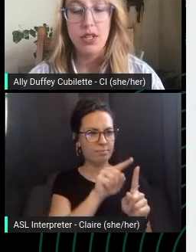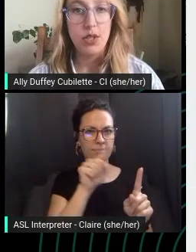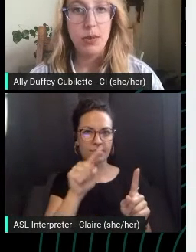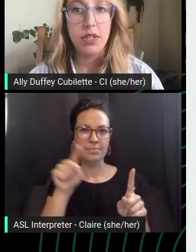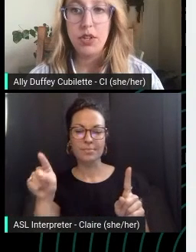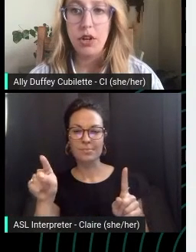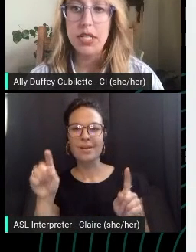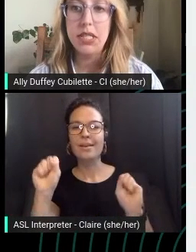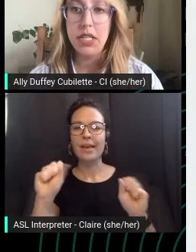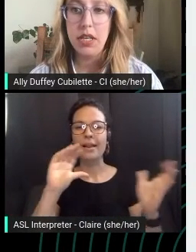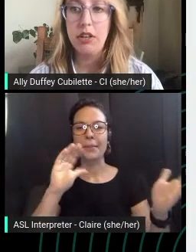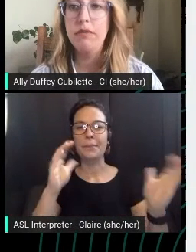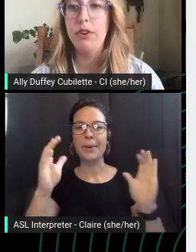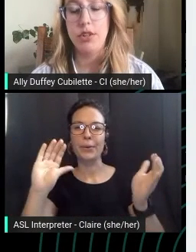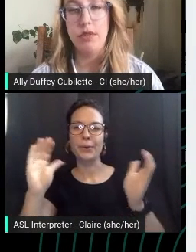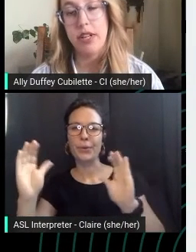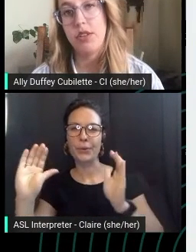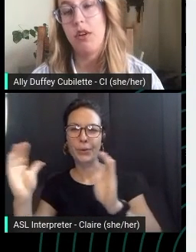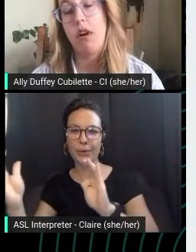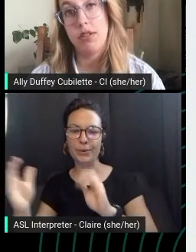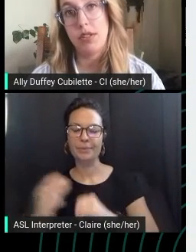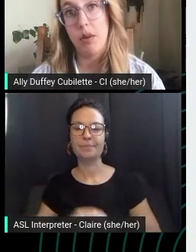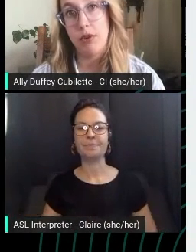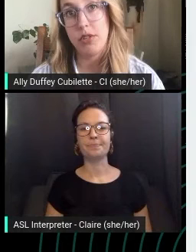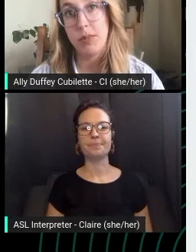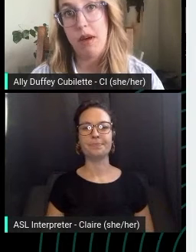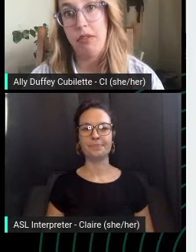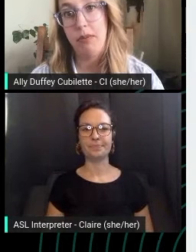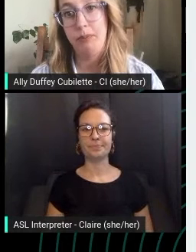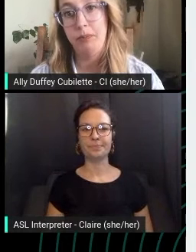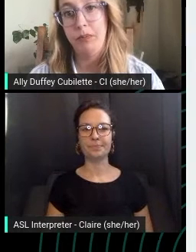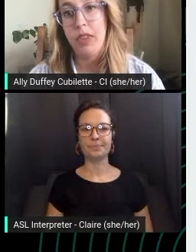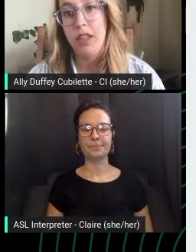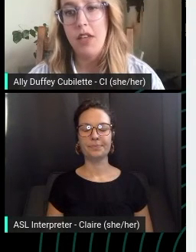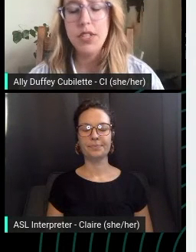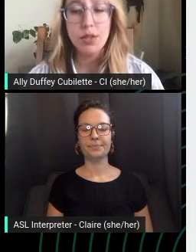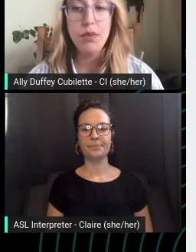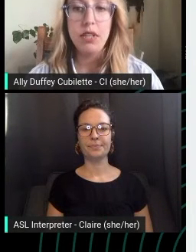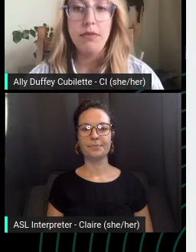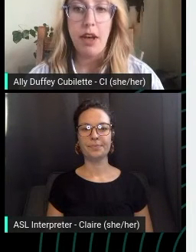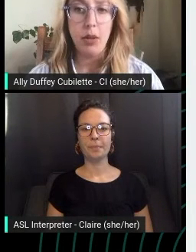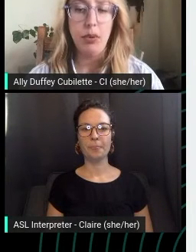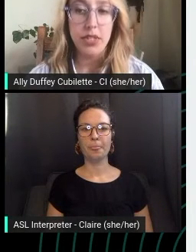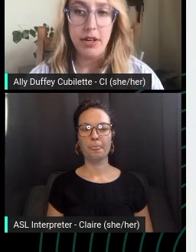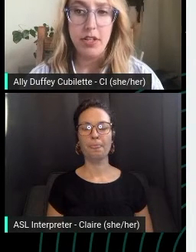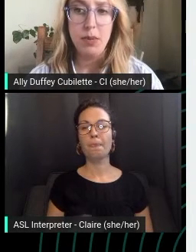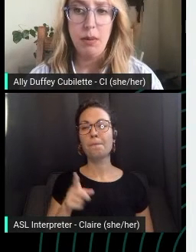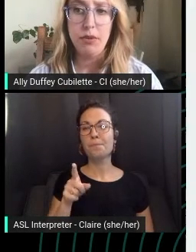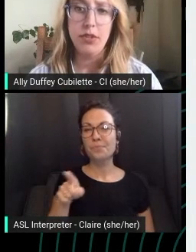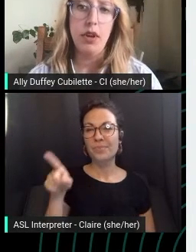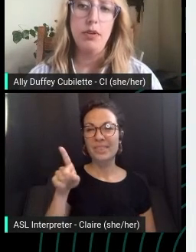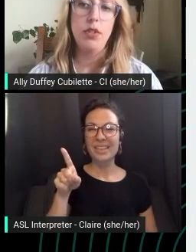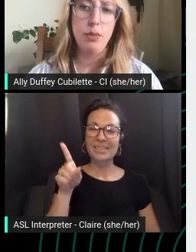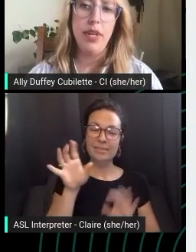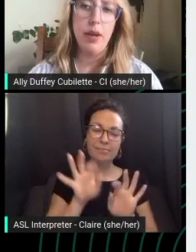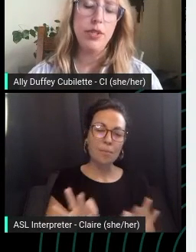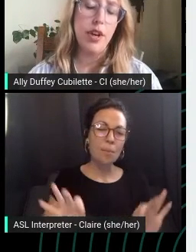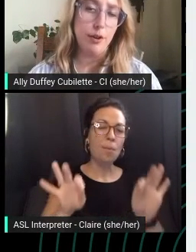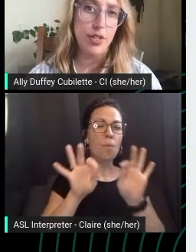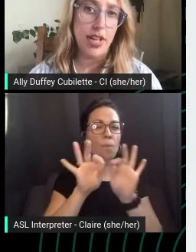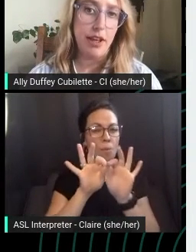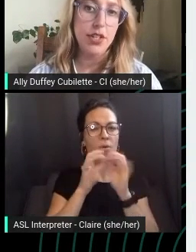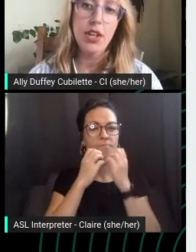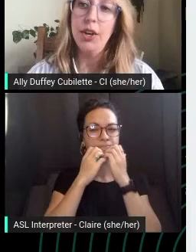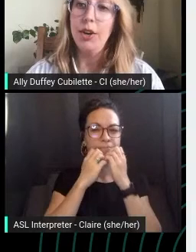things. So we can start to see conversion rates across our purchase path. And this is really valuable data to be able